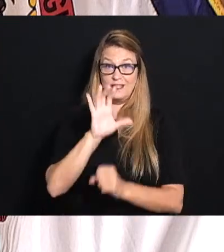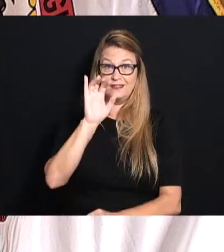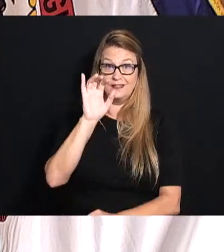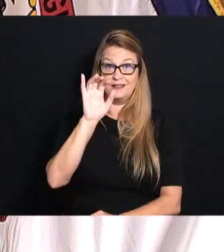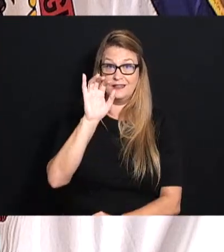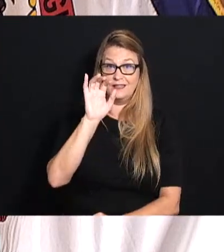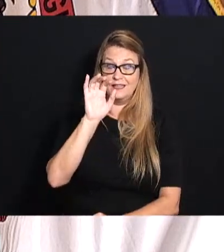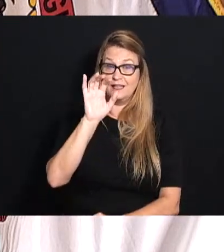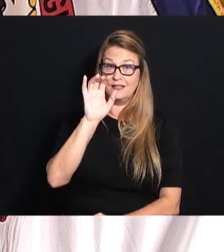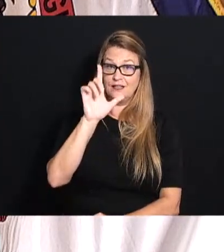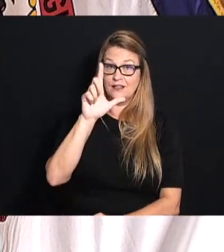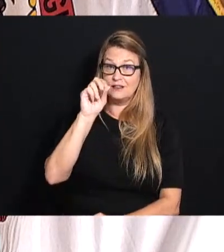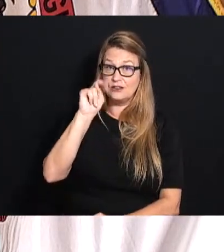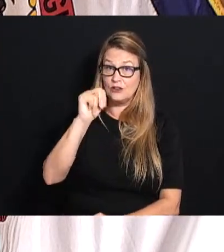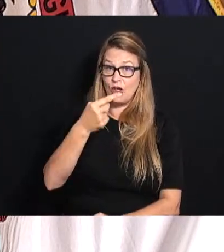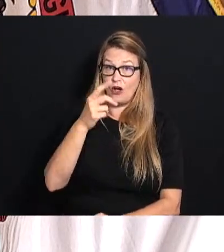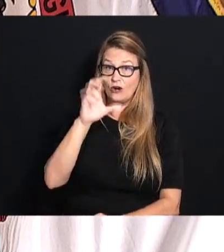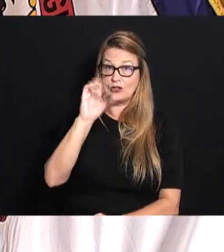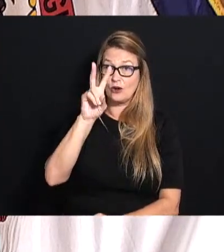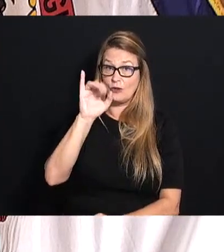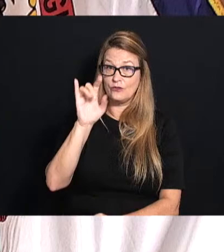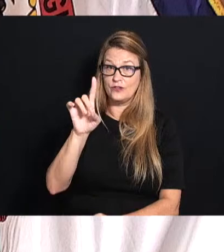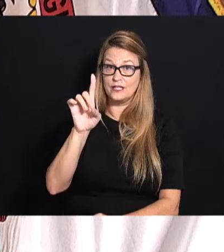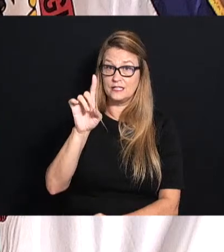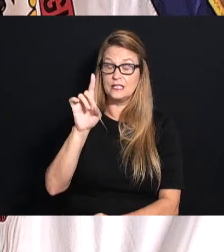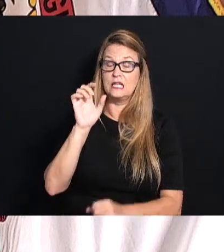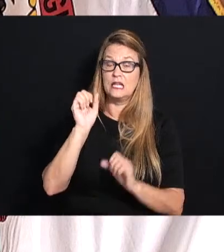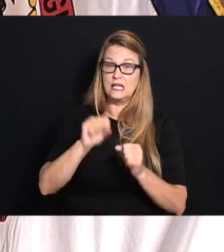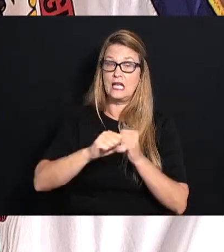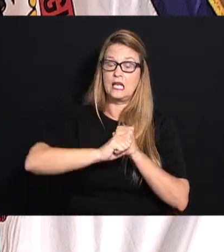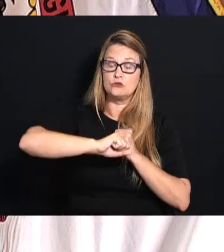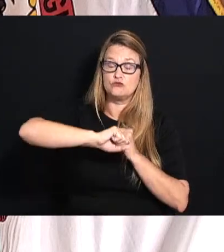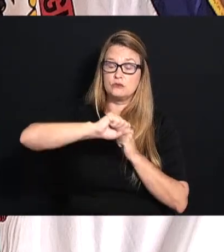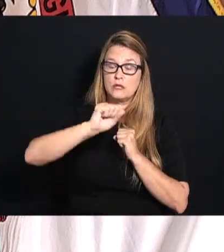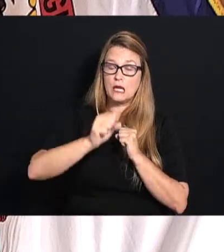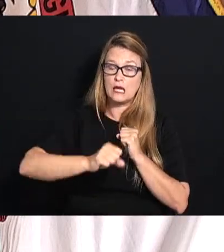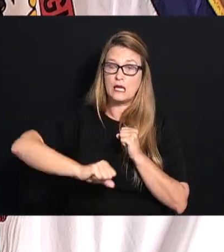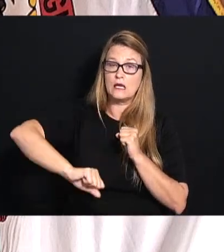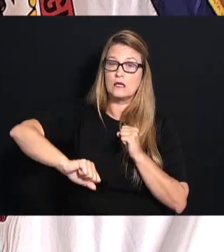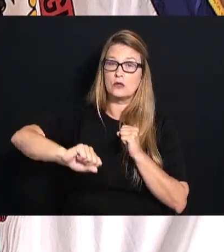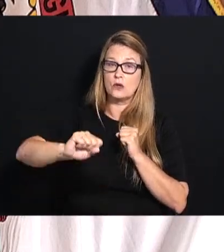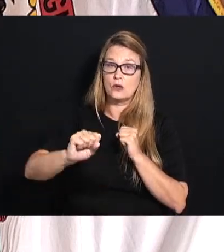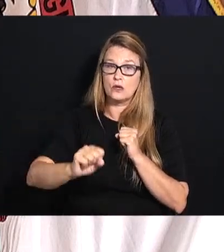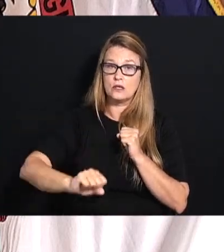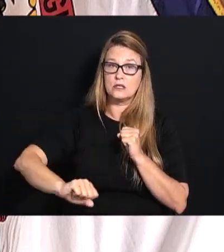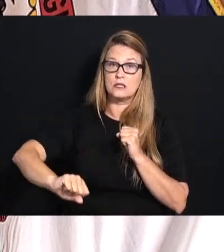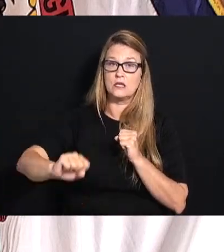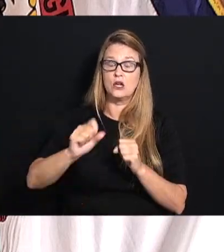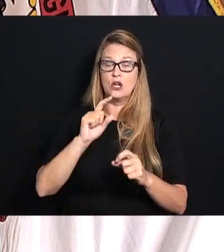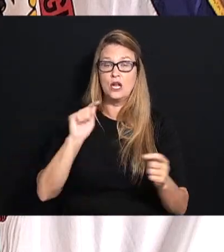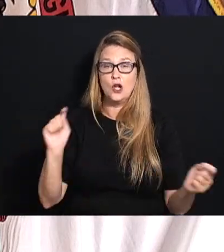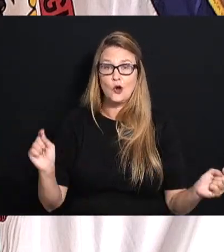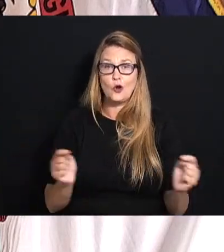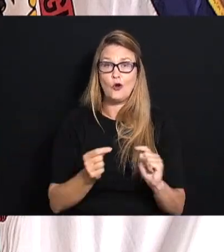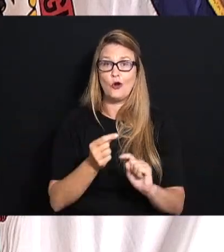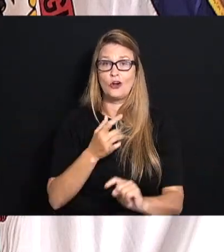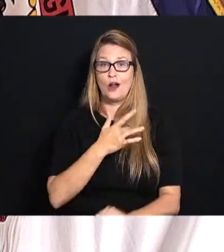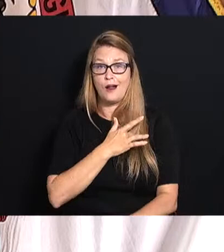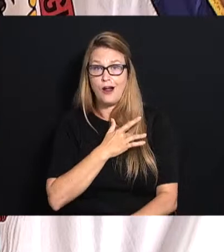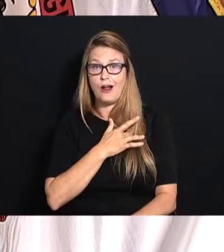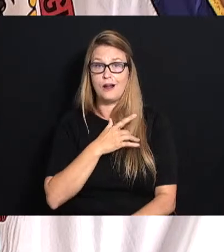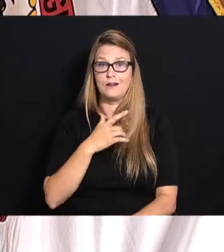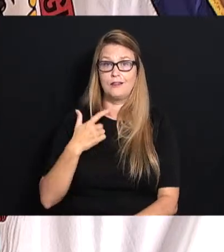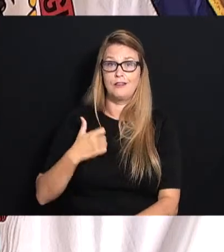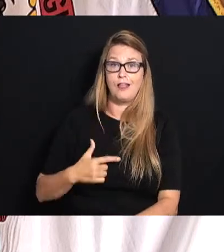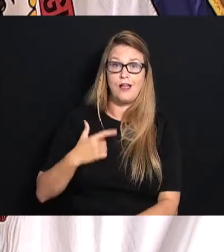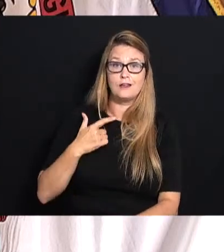can absolutely, without any question, drag on and really hurt our heart or our lungs or our kidneys or whatever